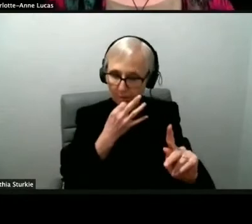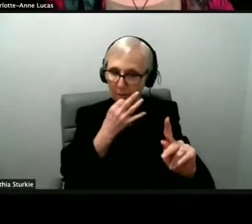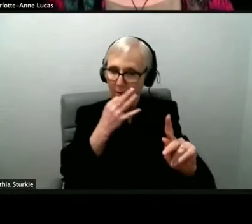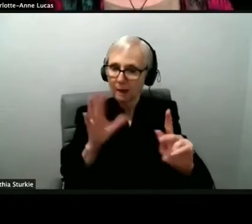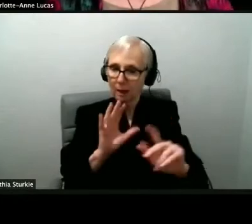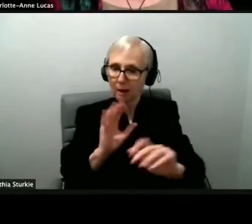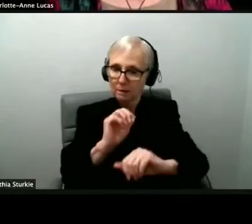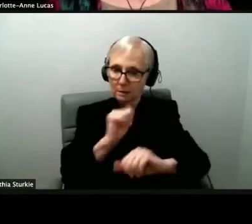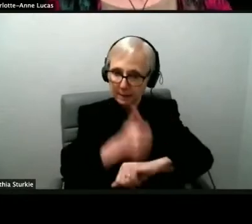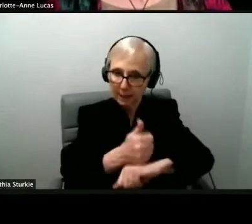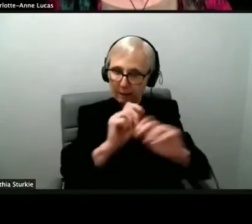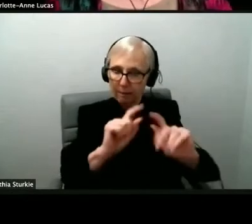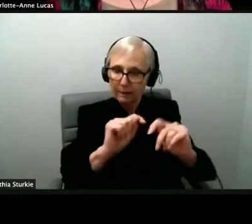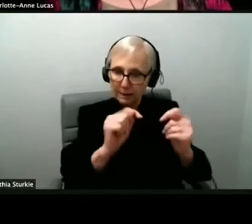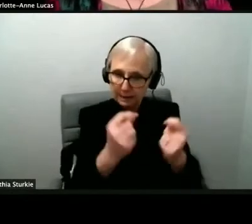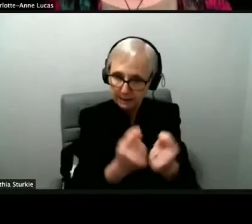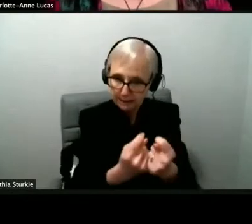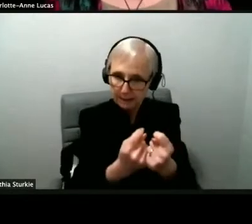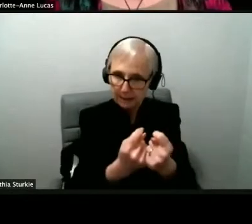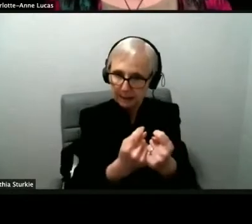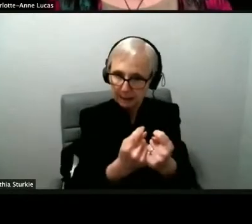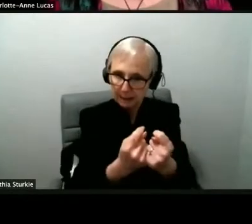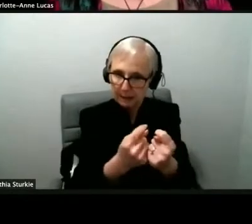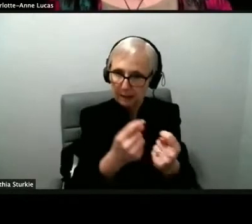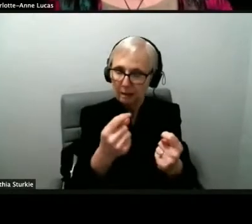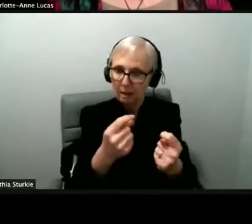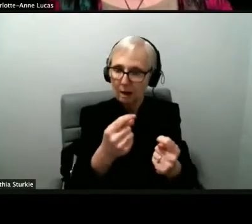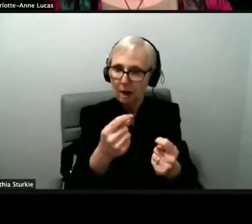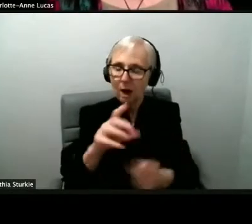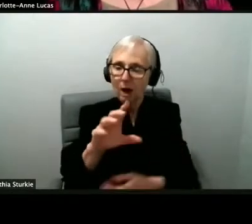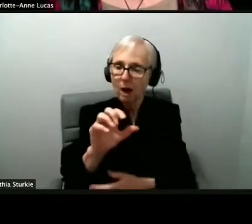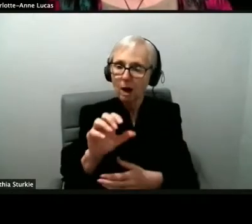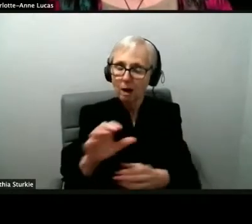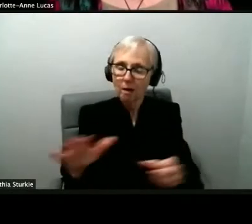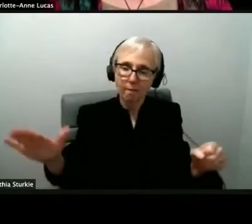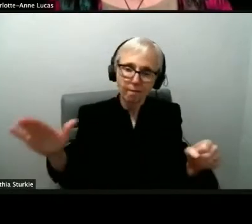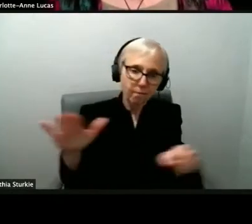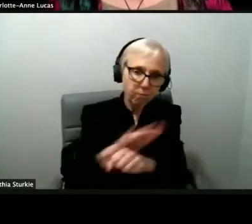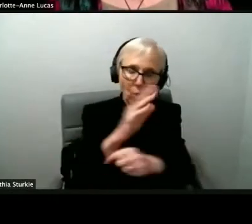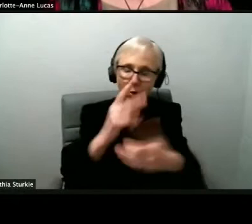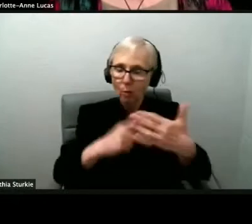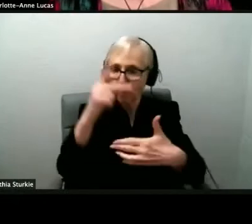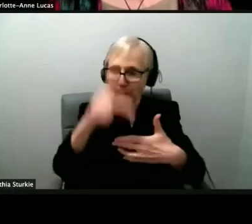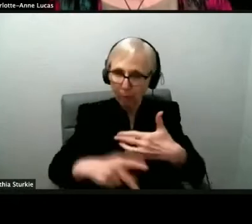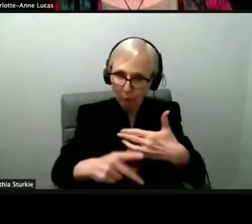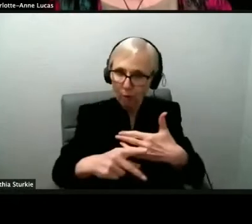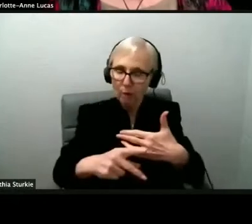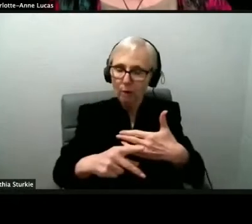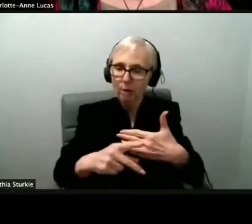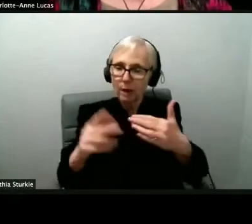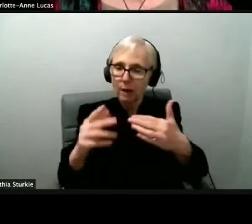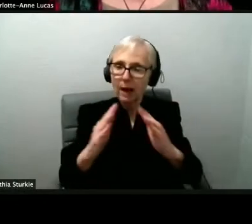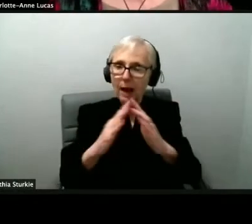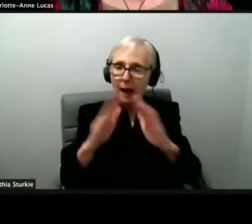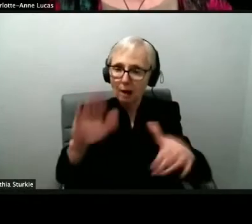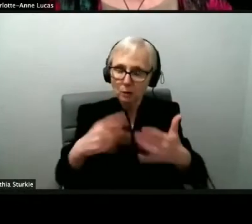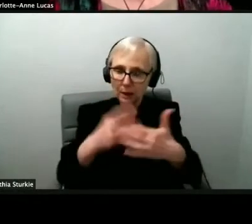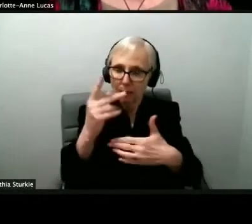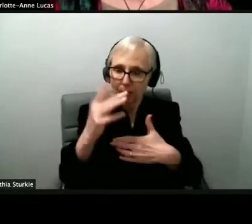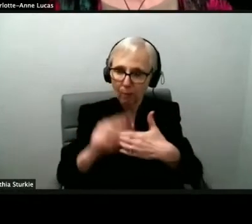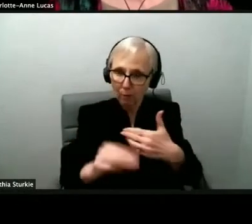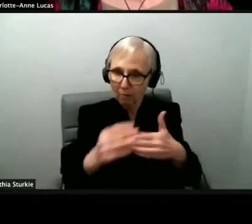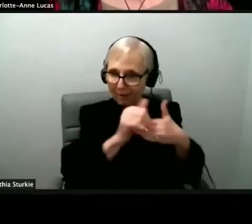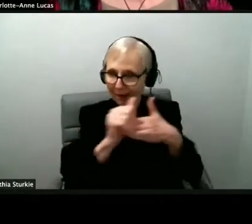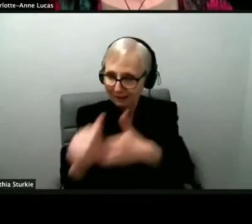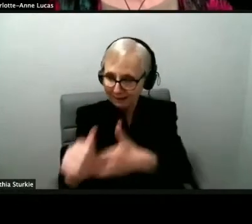put together a team that puts together a draft for a comprehensive housing program that leads and is transitional, and it leads